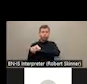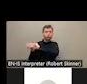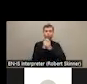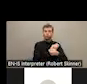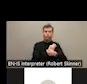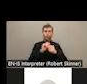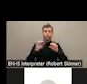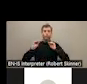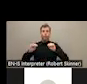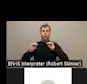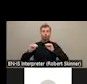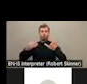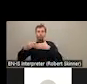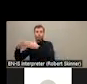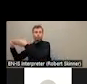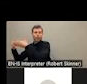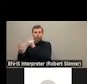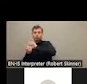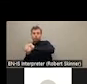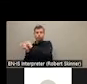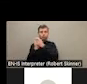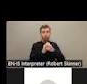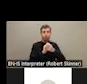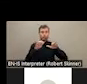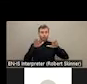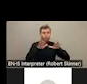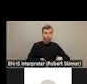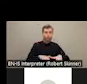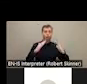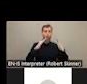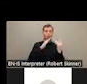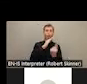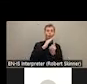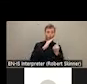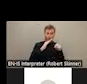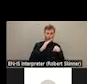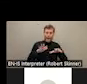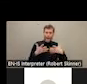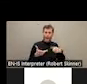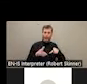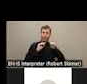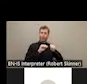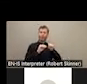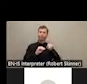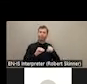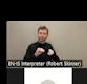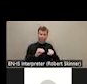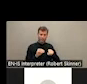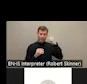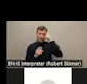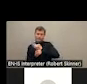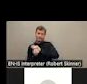the private sector, the civil society as a whole, and people interested as well. So when it comes to